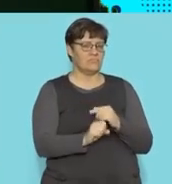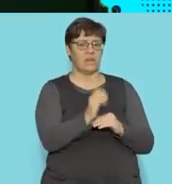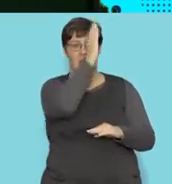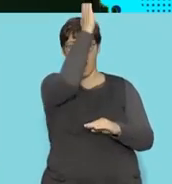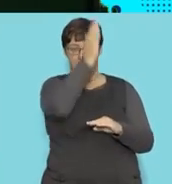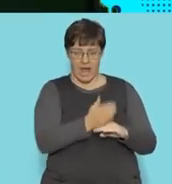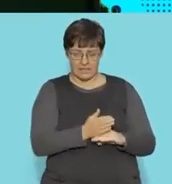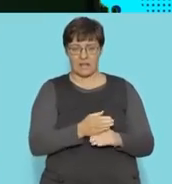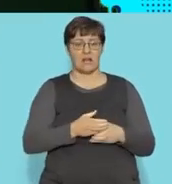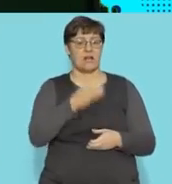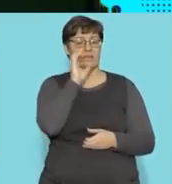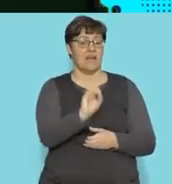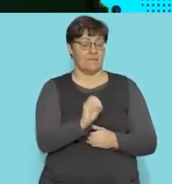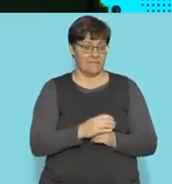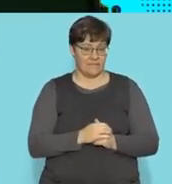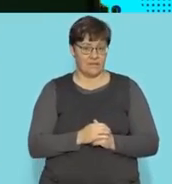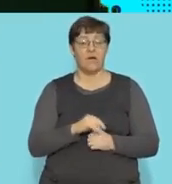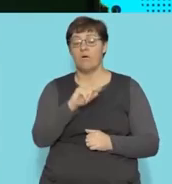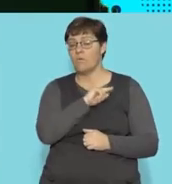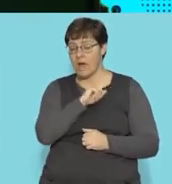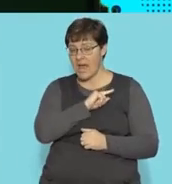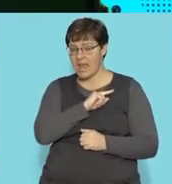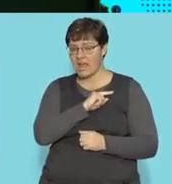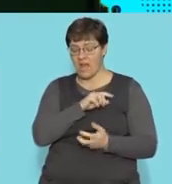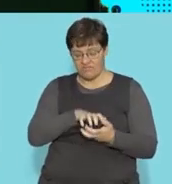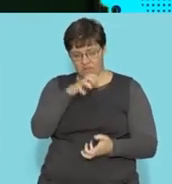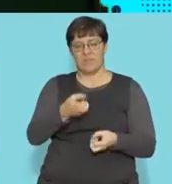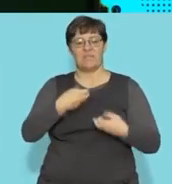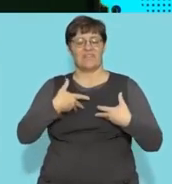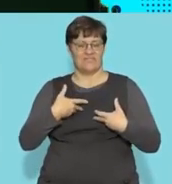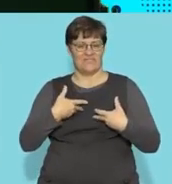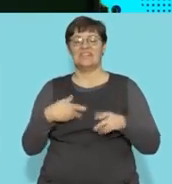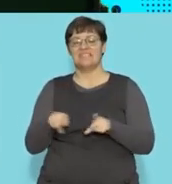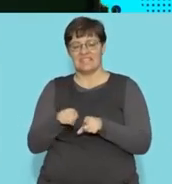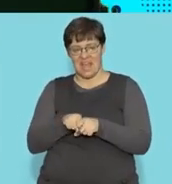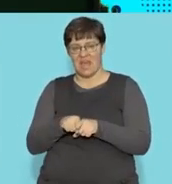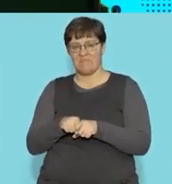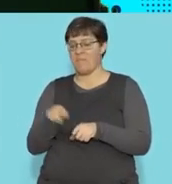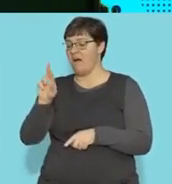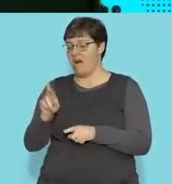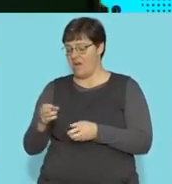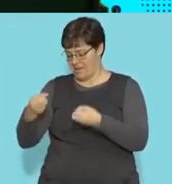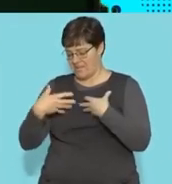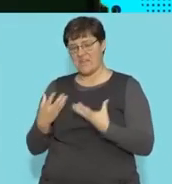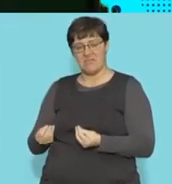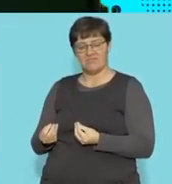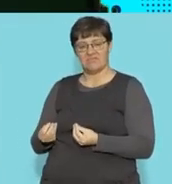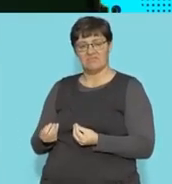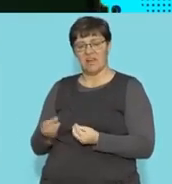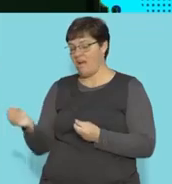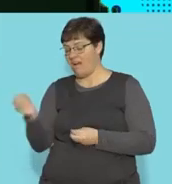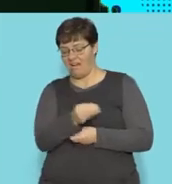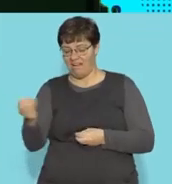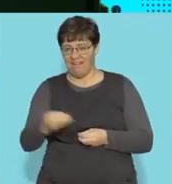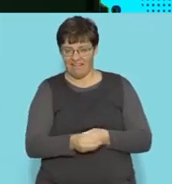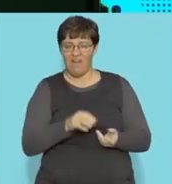determine what the height of the glass was because I was actually given the volume and I was given the radius. So by substituting into